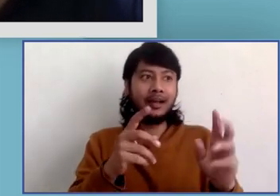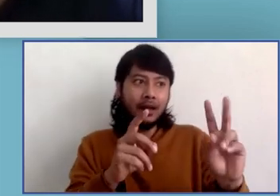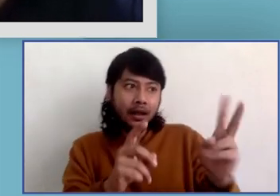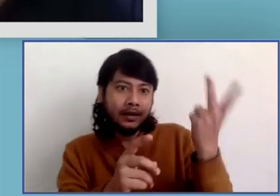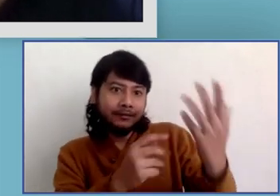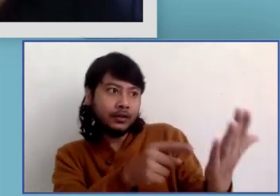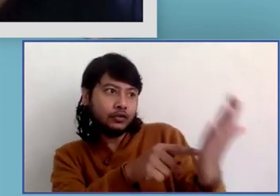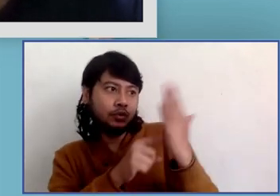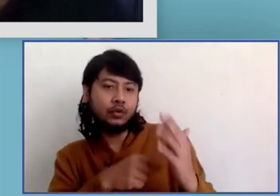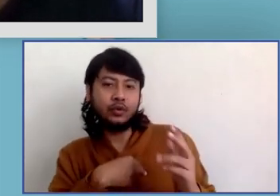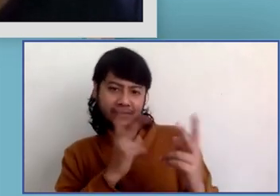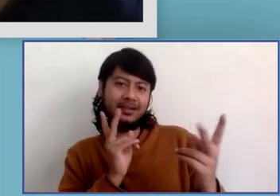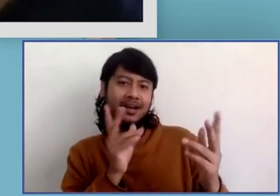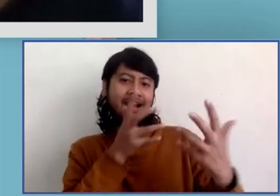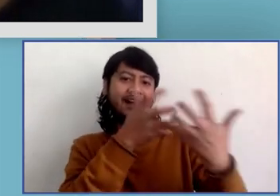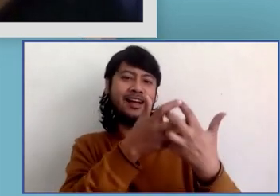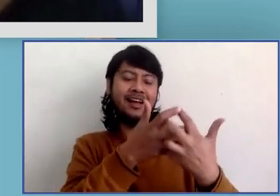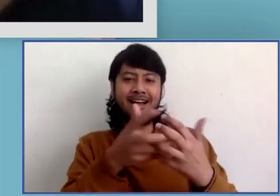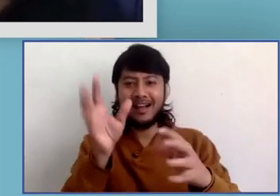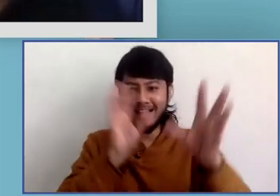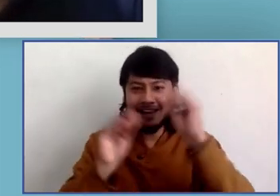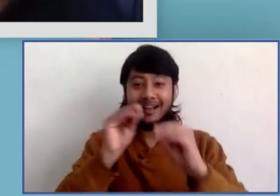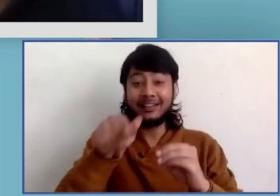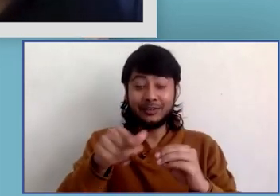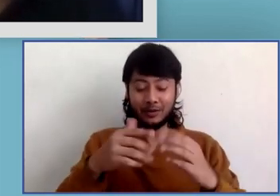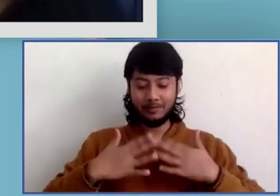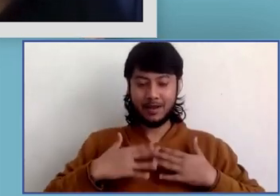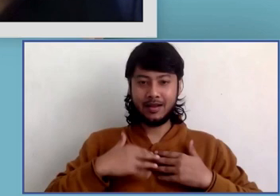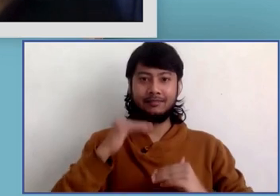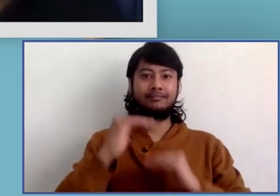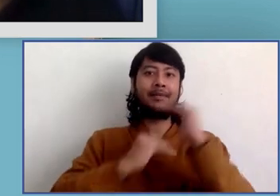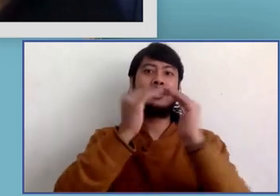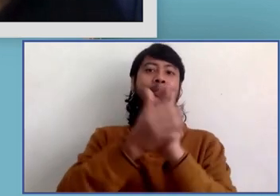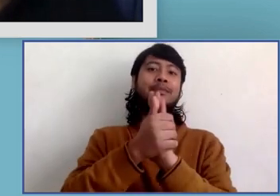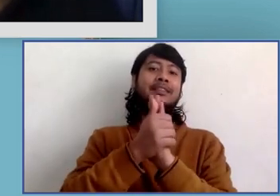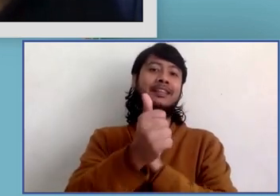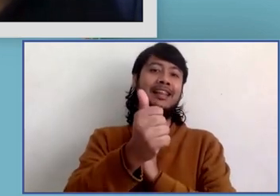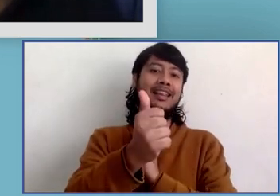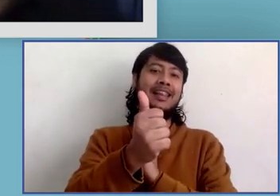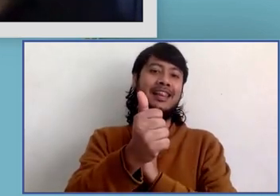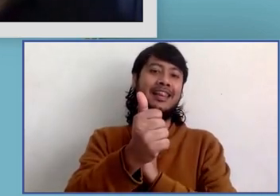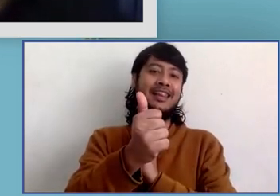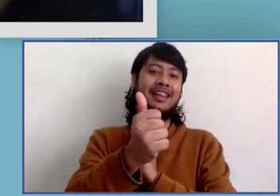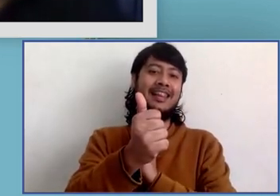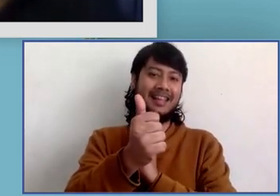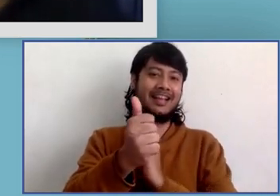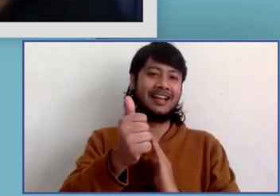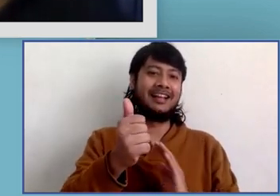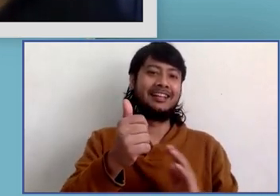if you keep doing that, your chess will be up to date. That's maybe one more thing.